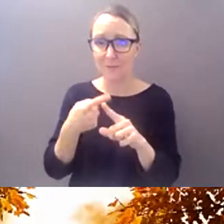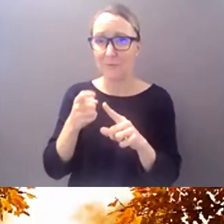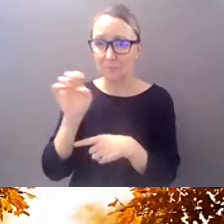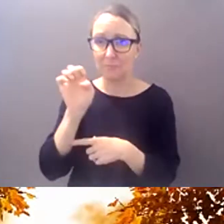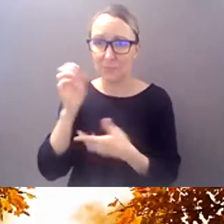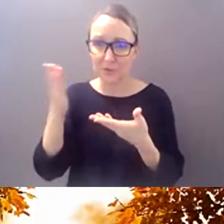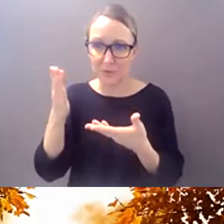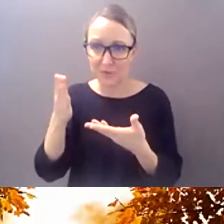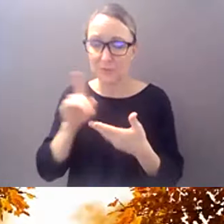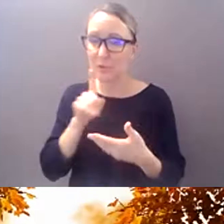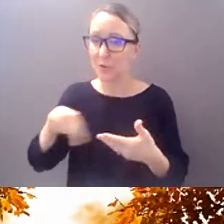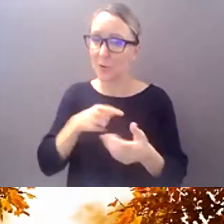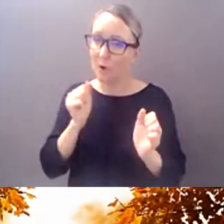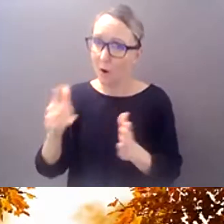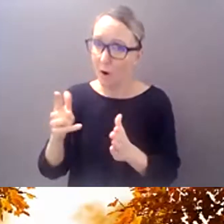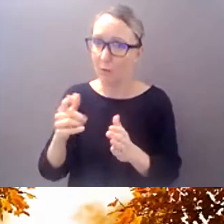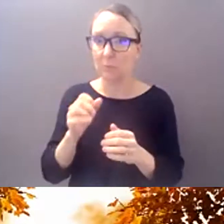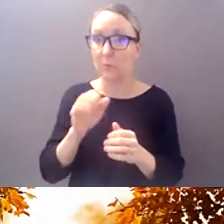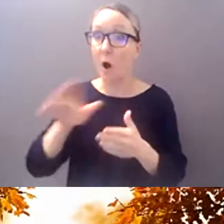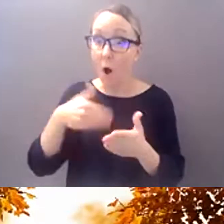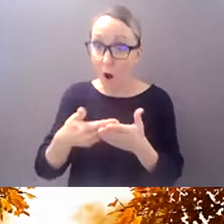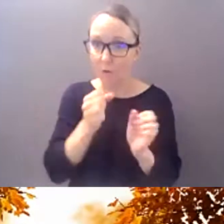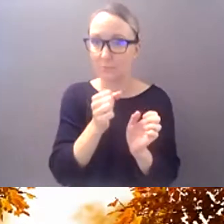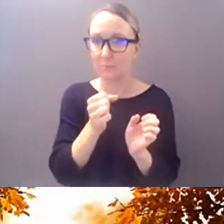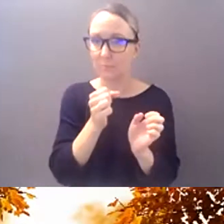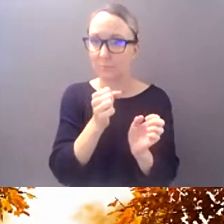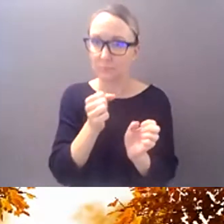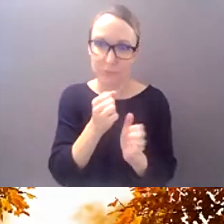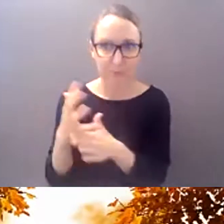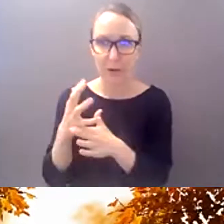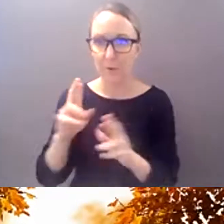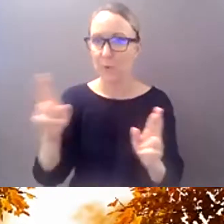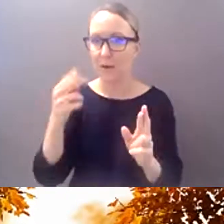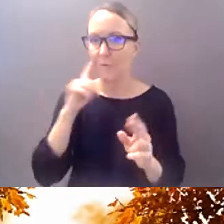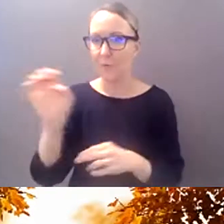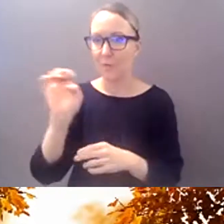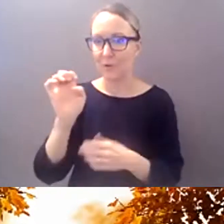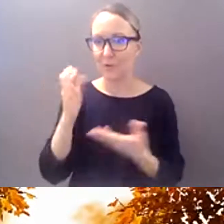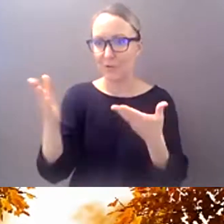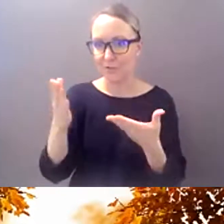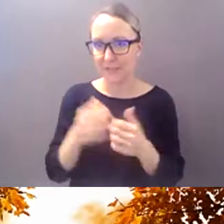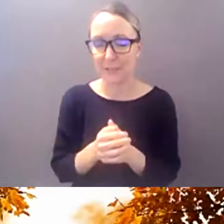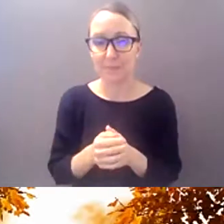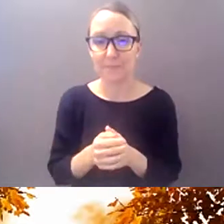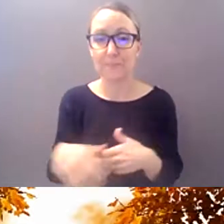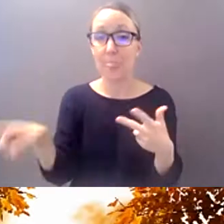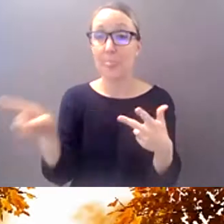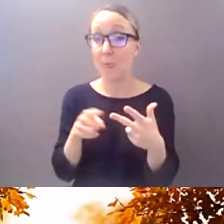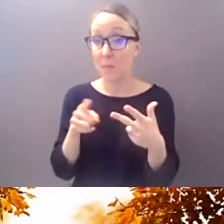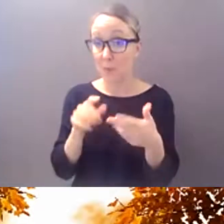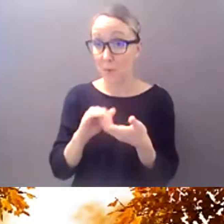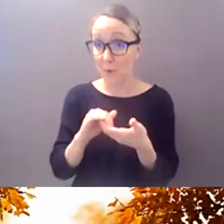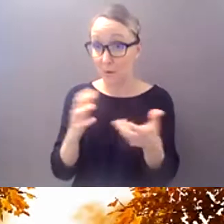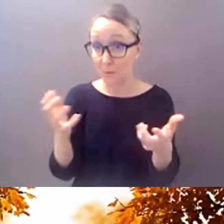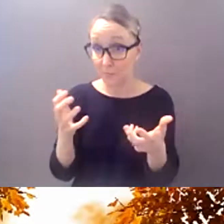all adequately prepared for emergencies, especially the most vulnerable among us. And the third key partnership is our